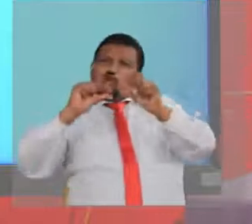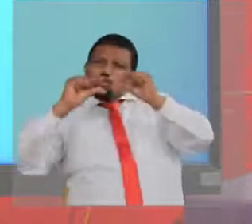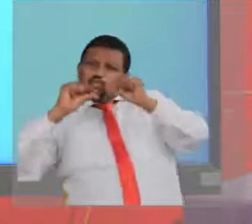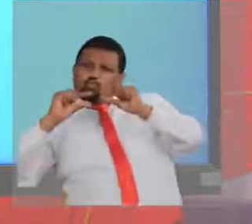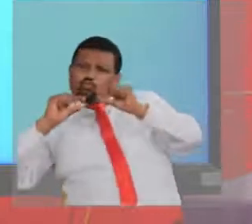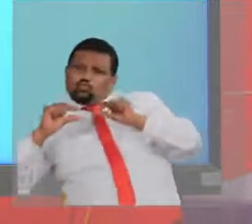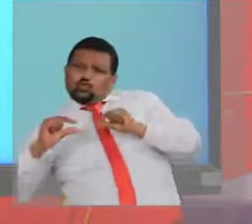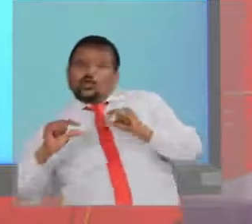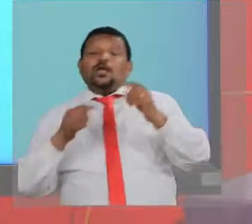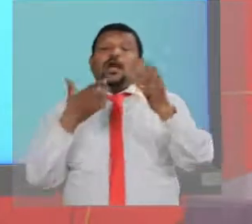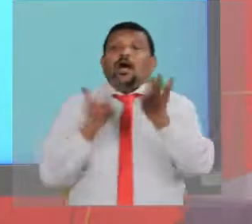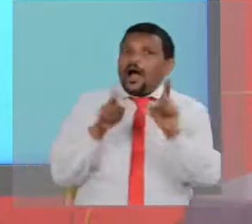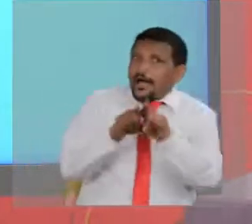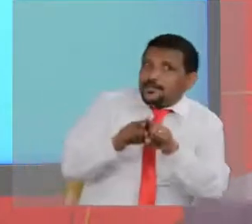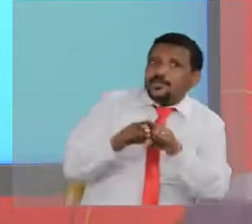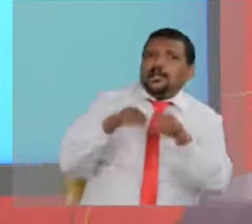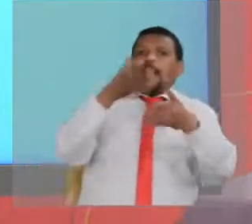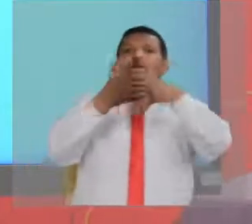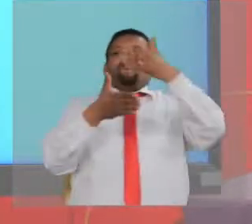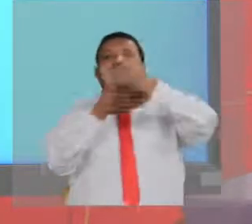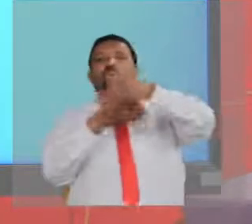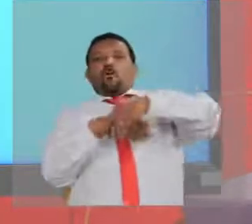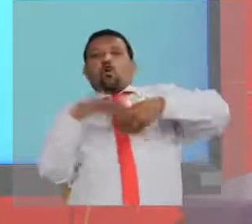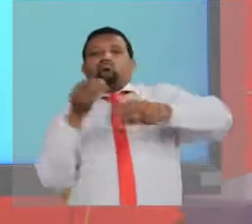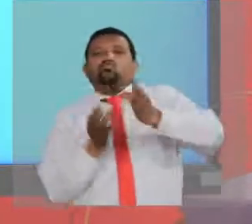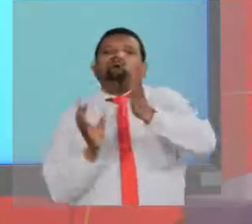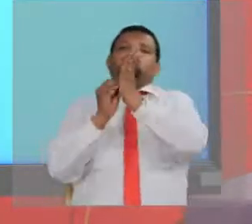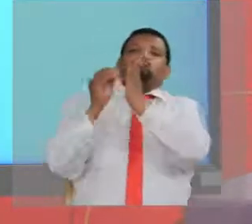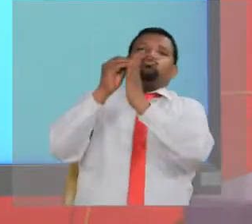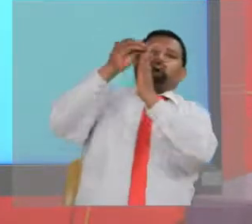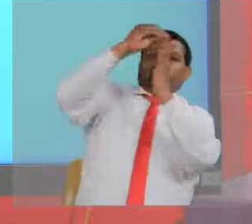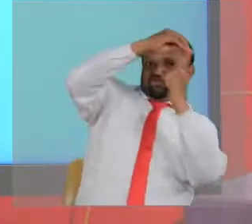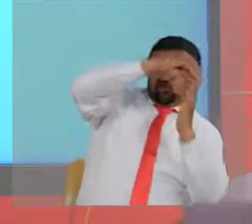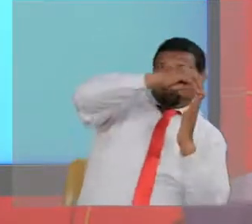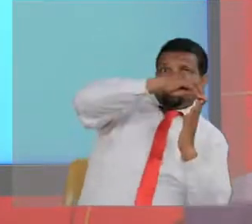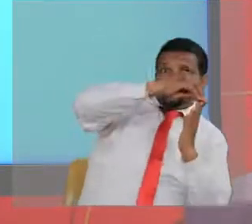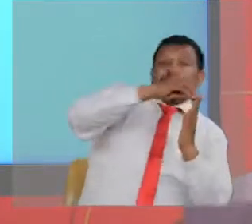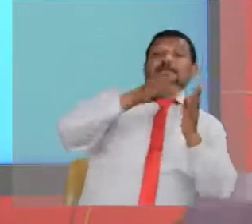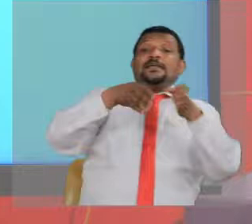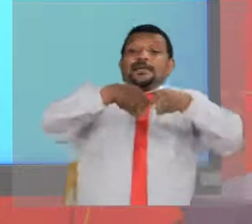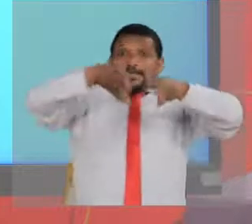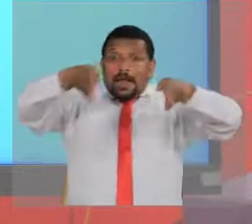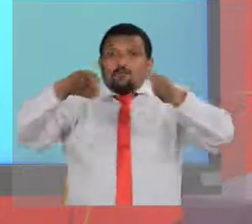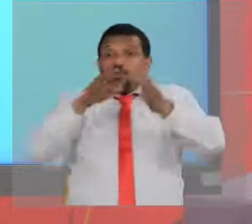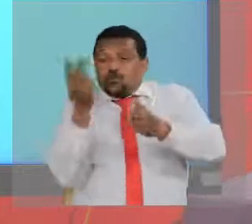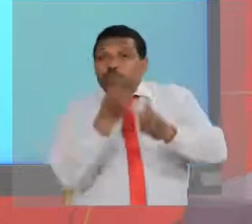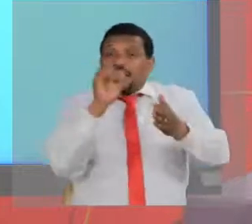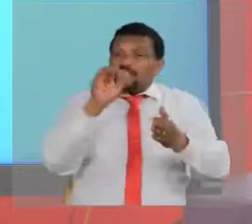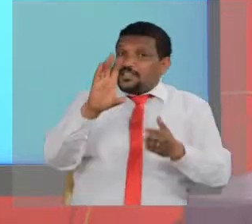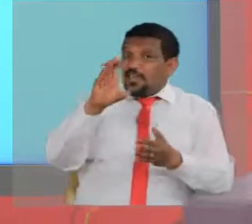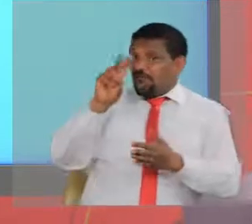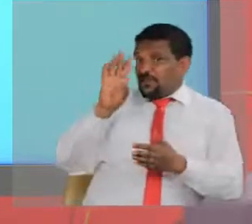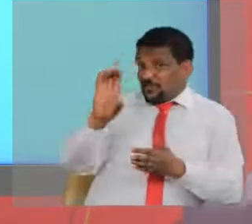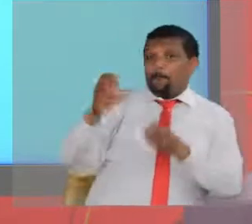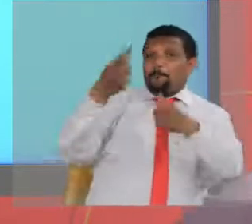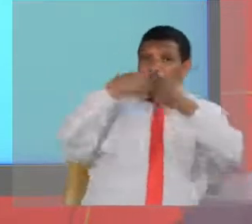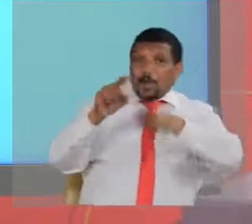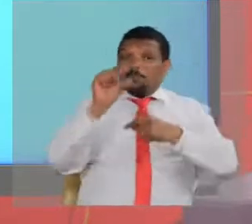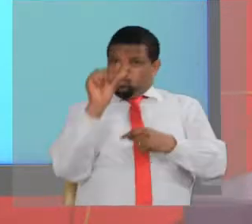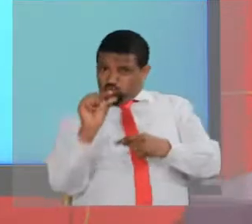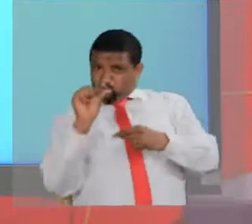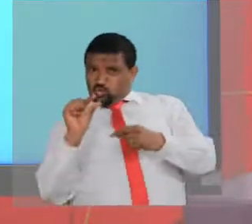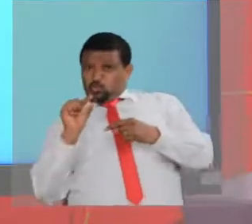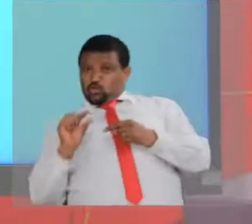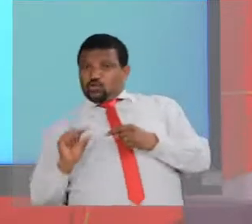and smaller as the level of output increases. The gap between the AC and the ABC becomes smaller